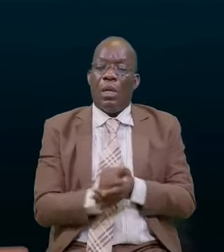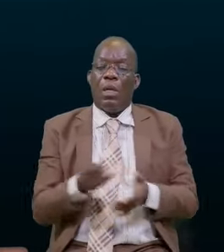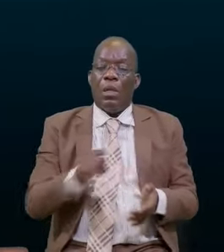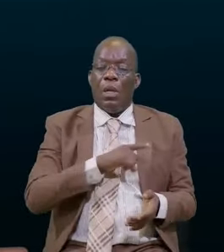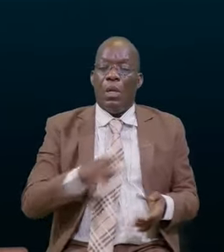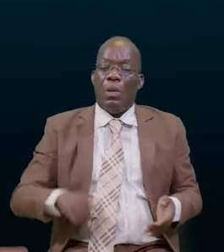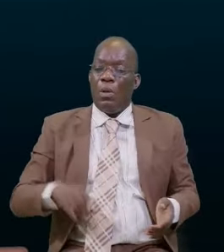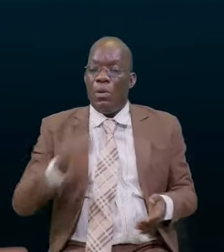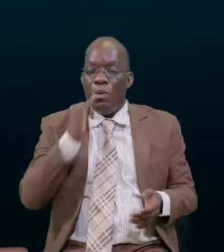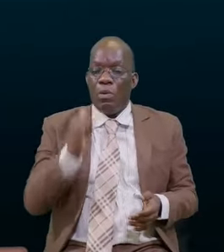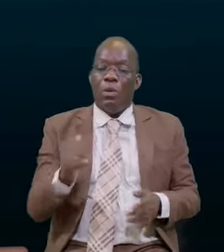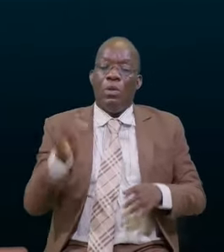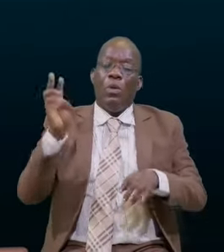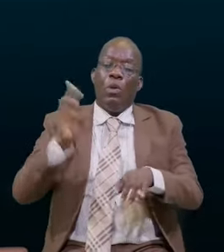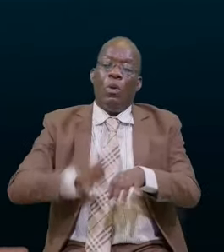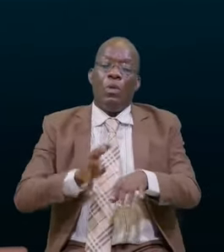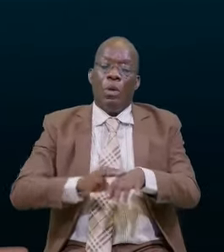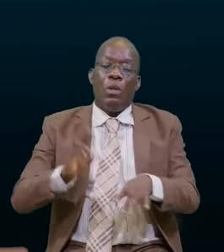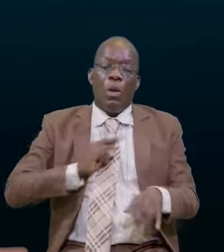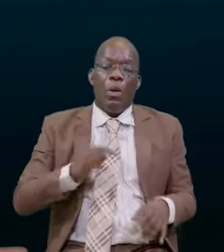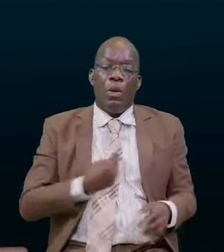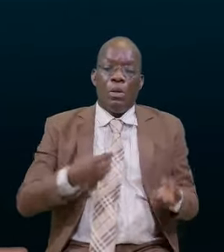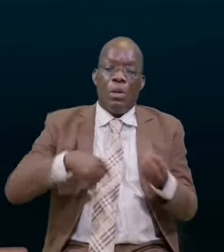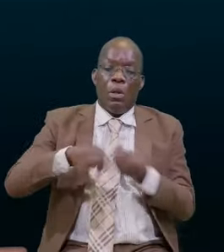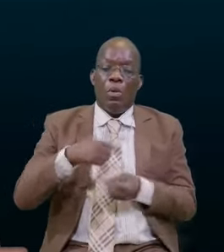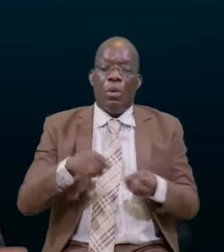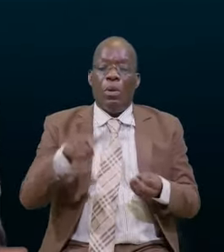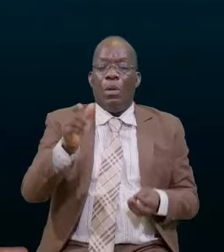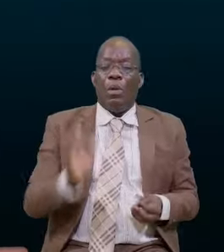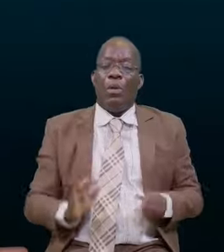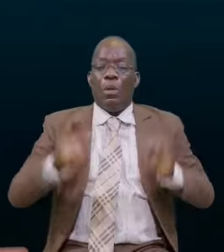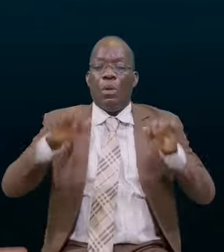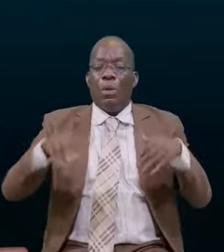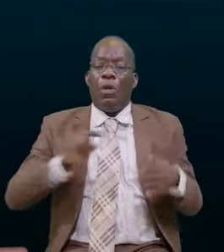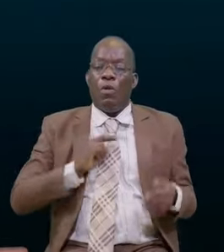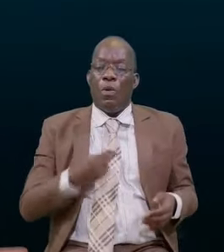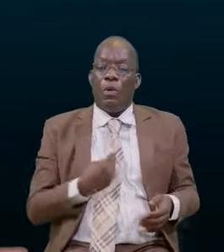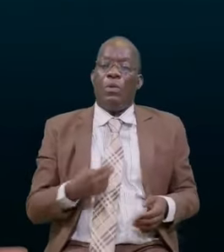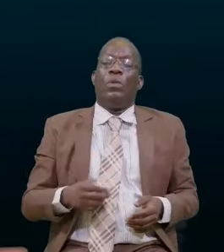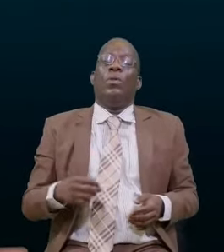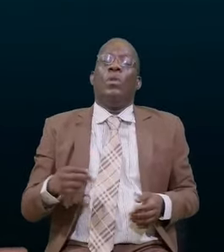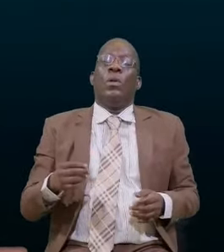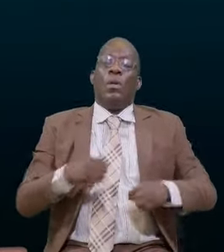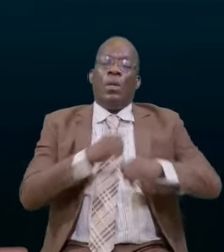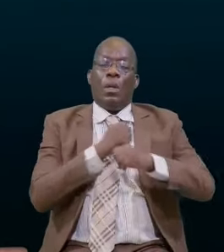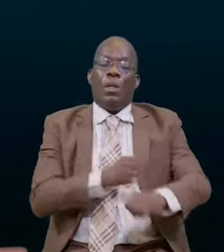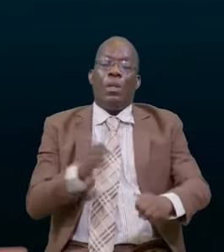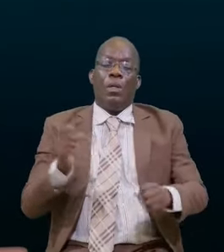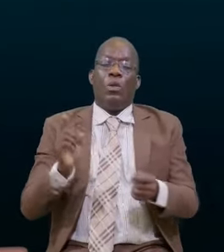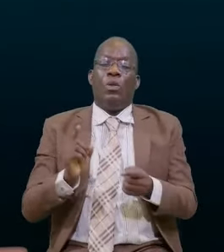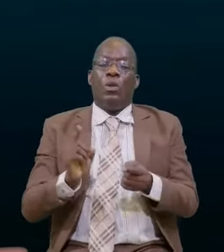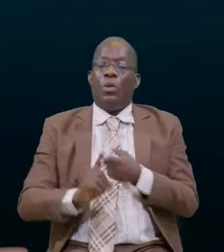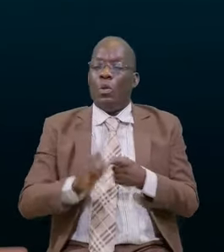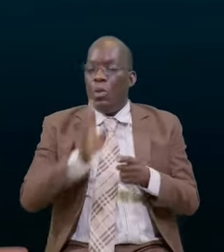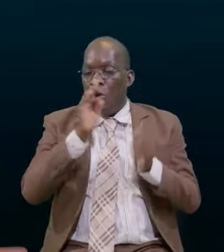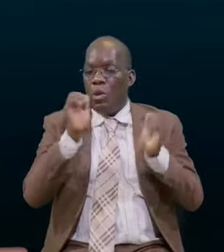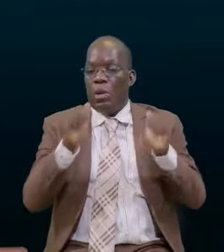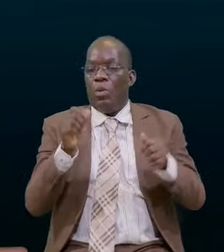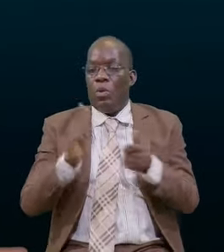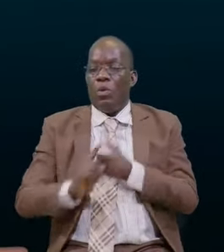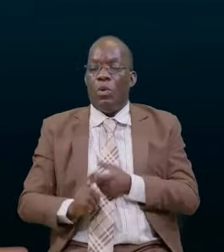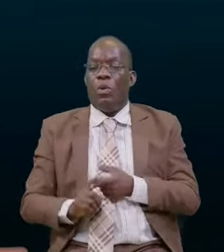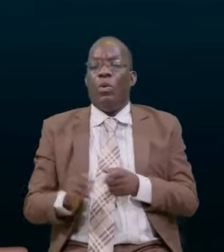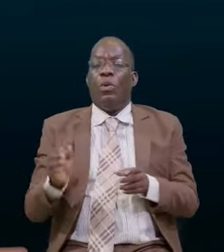these little evils the Lord gives us guidance on how to handle each of them I'm pray we shall follow that